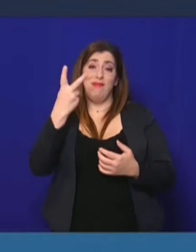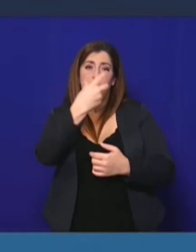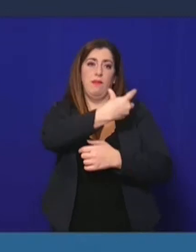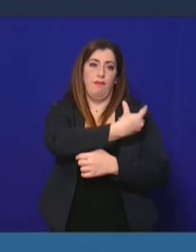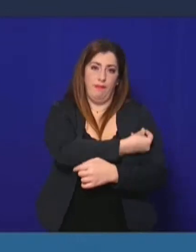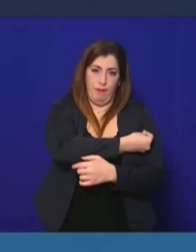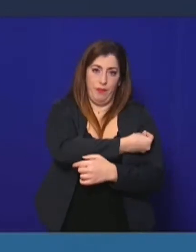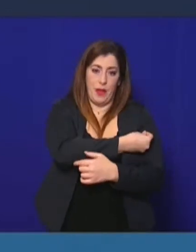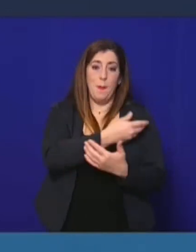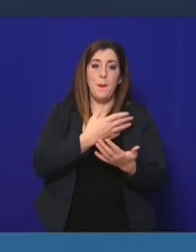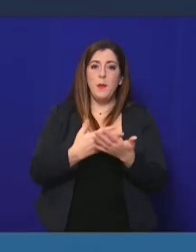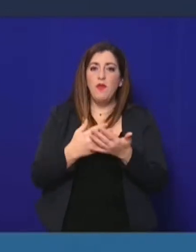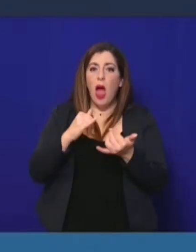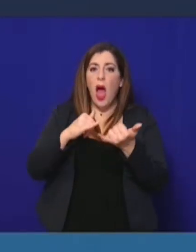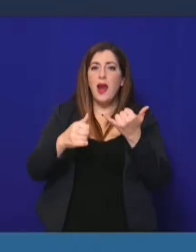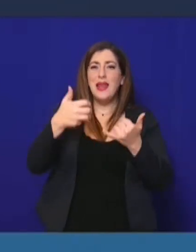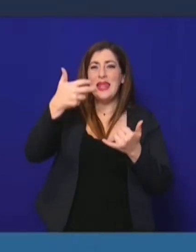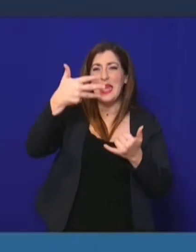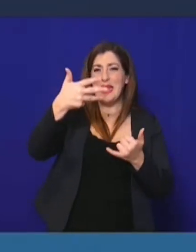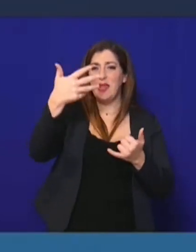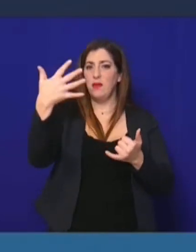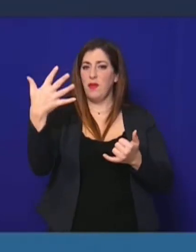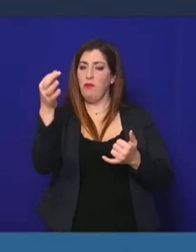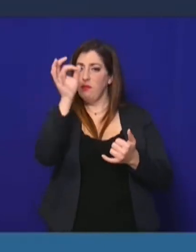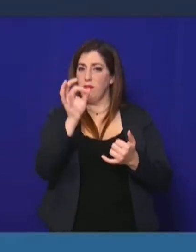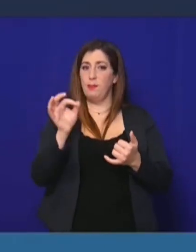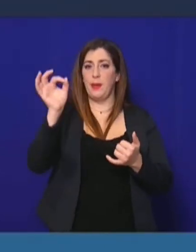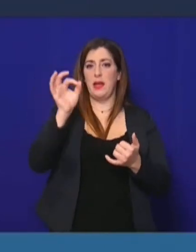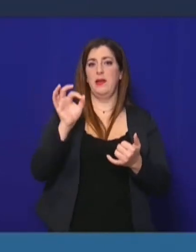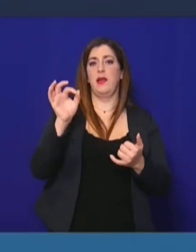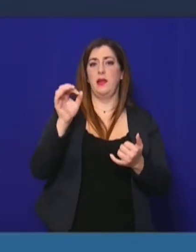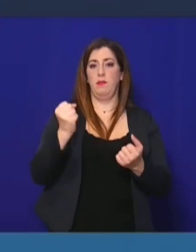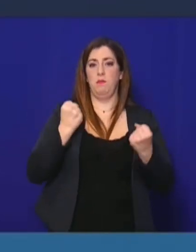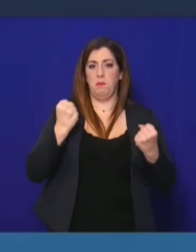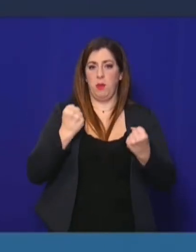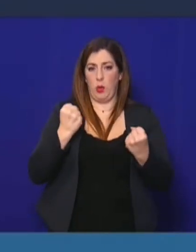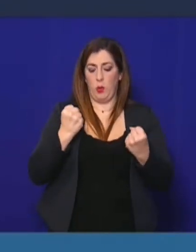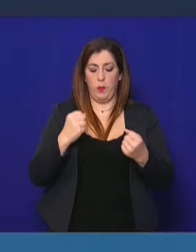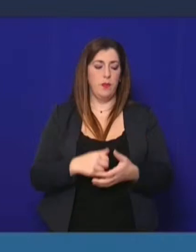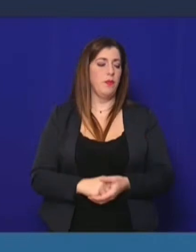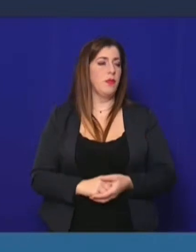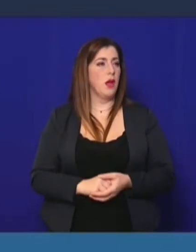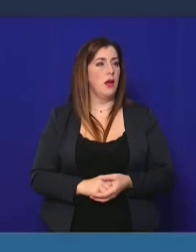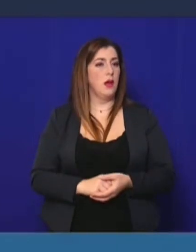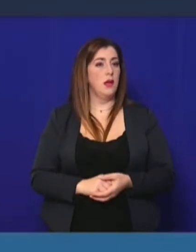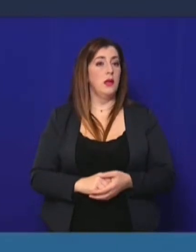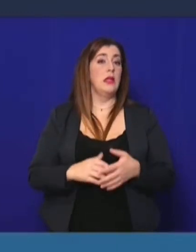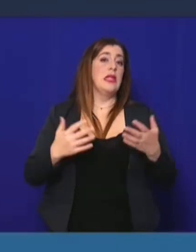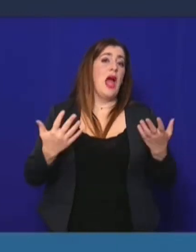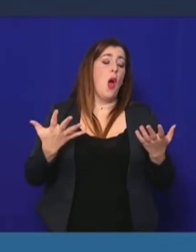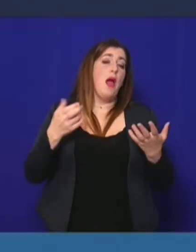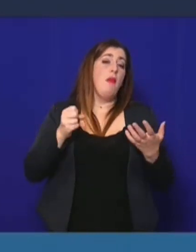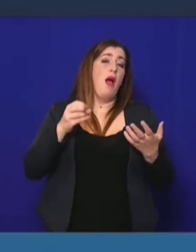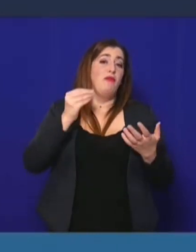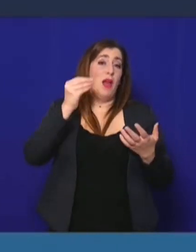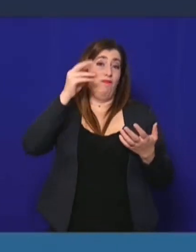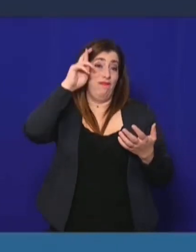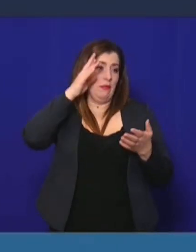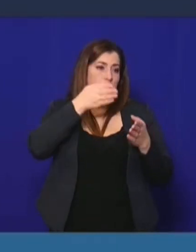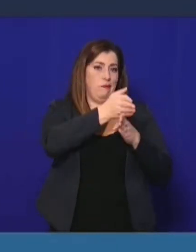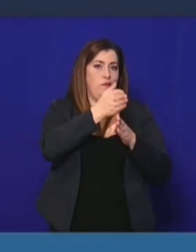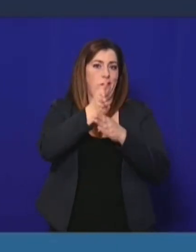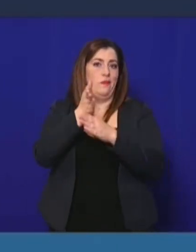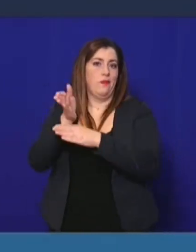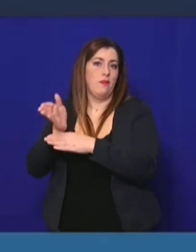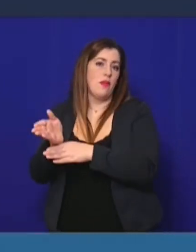tista' tiġri, mhi xi ħaġa li taqta'na qalbna, ma xi ħaġa li hija xi ħaġa li tista' tispjega għaliex b'dawn l-ispjegazzjoni li tajtek